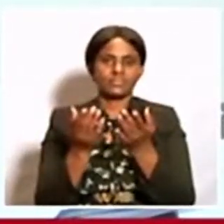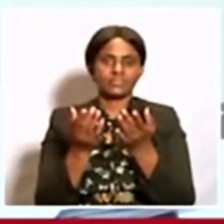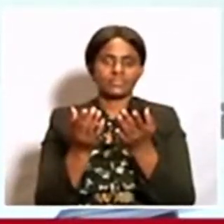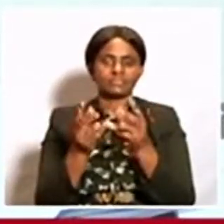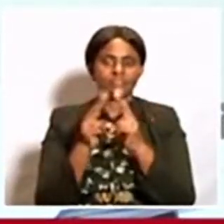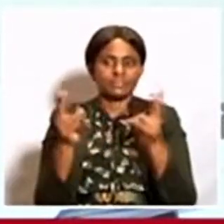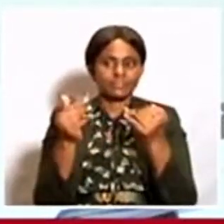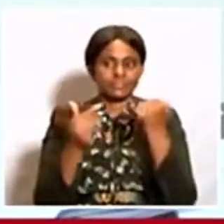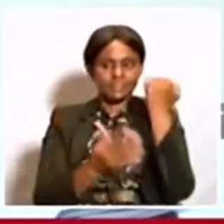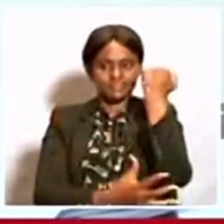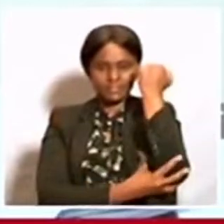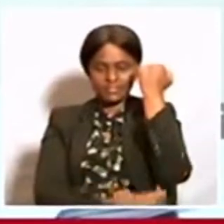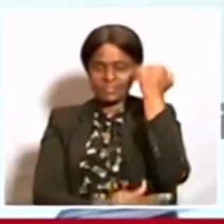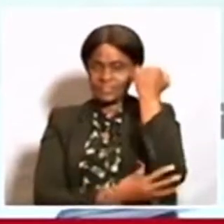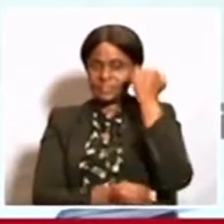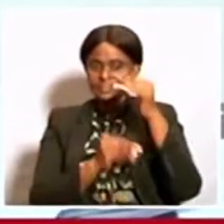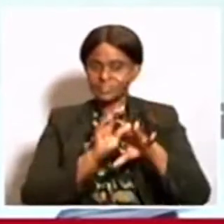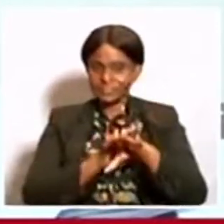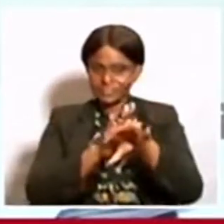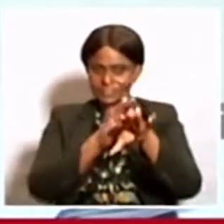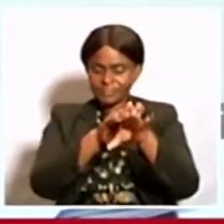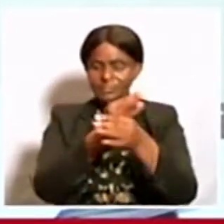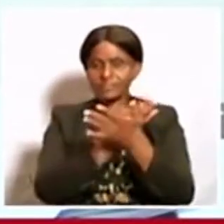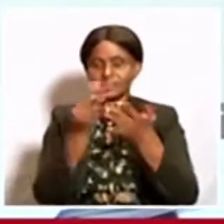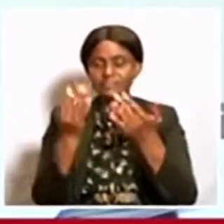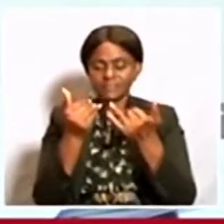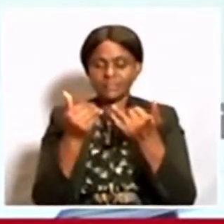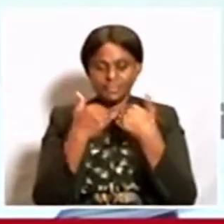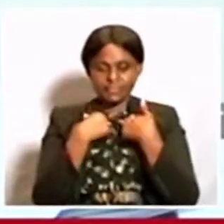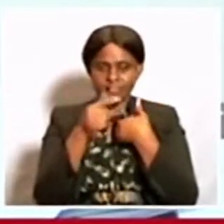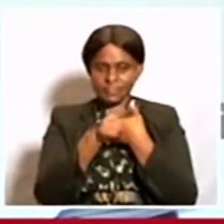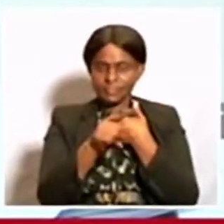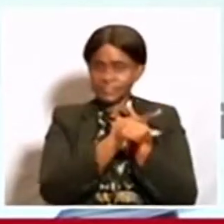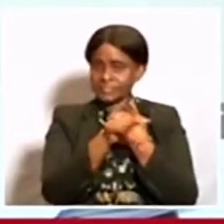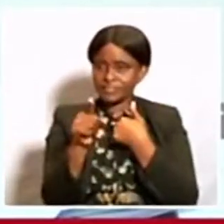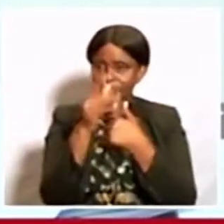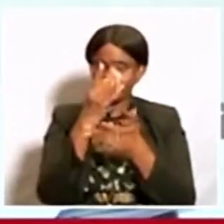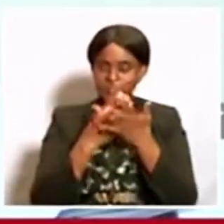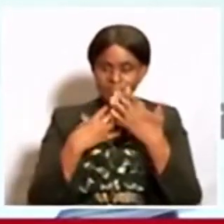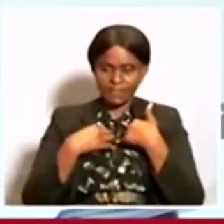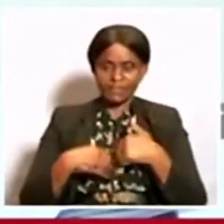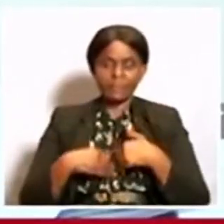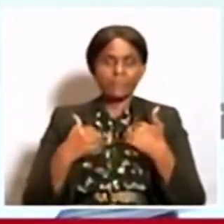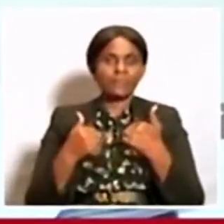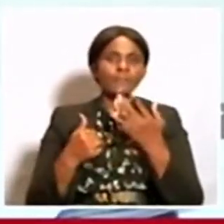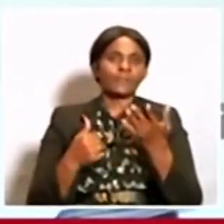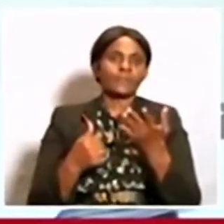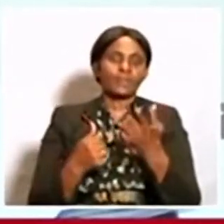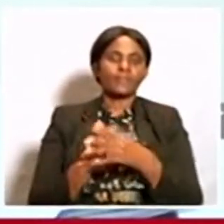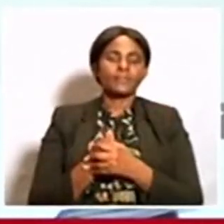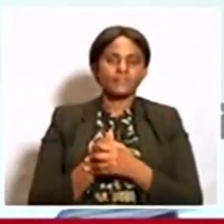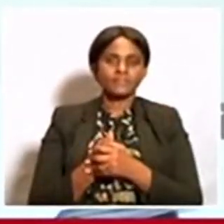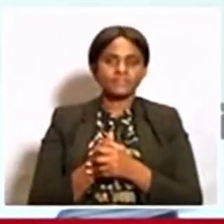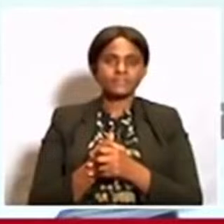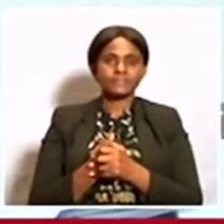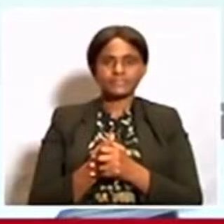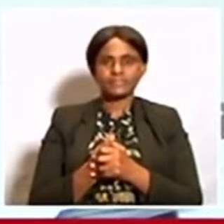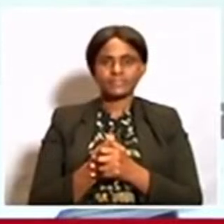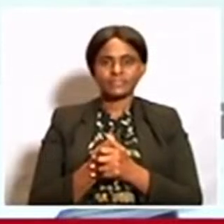So poor tracking is failing to carry out somebody's being